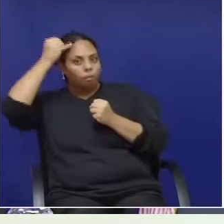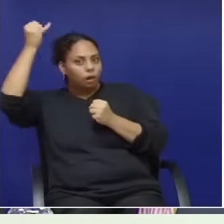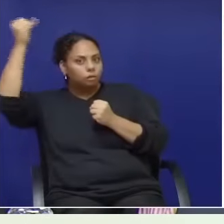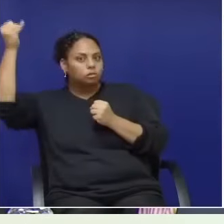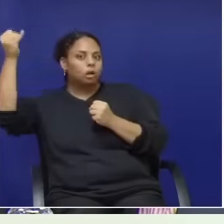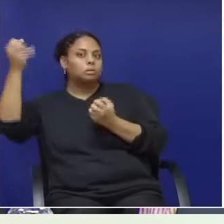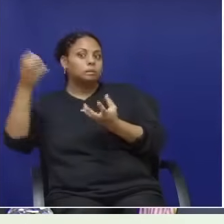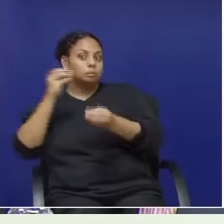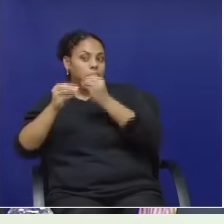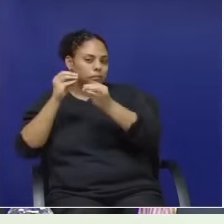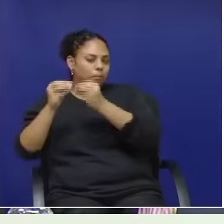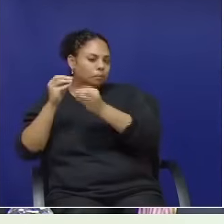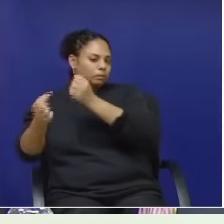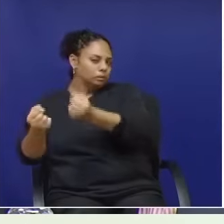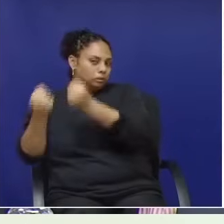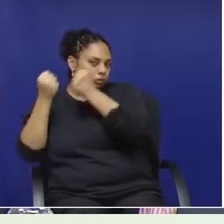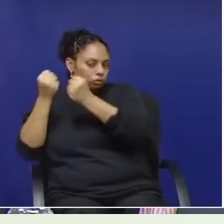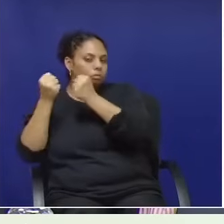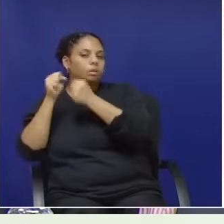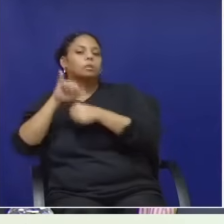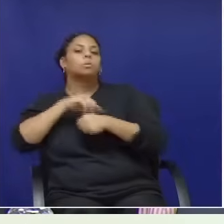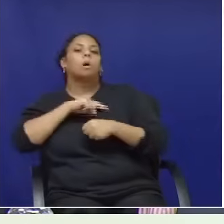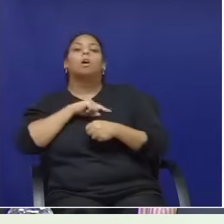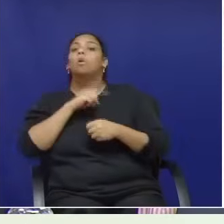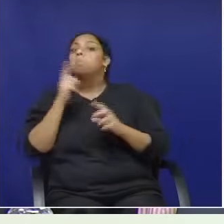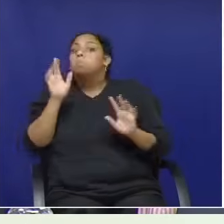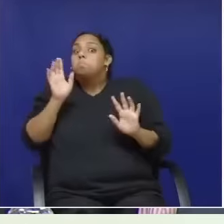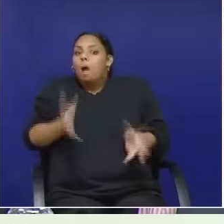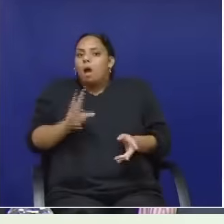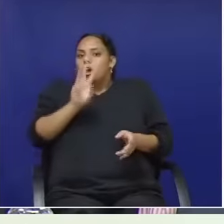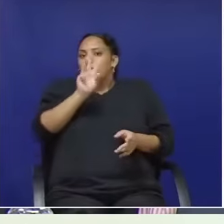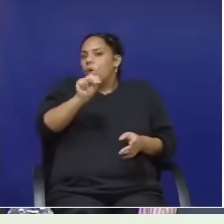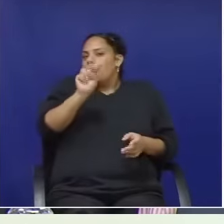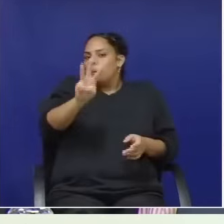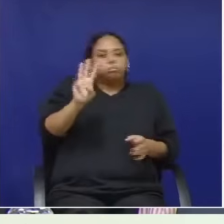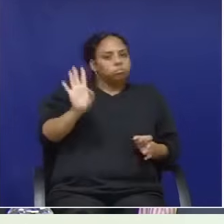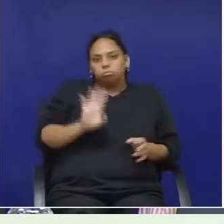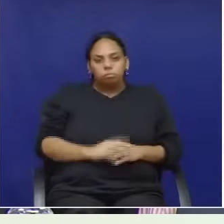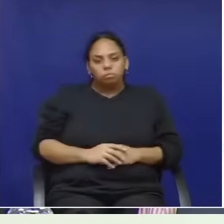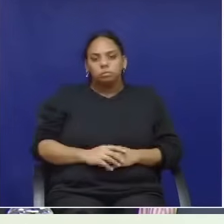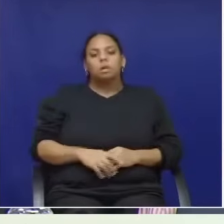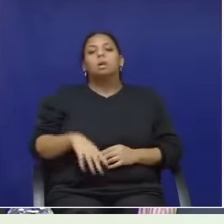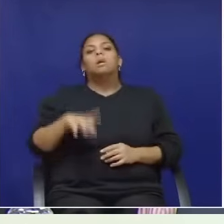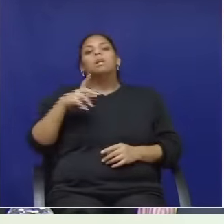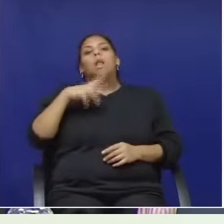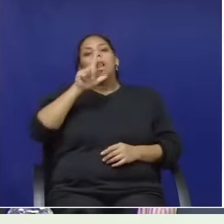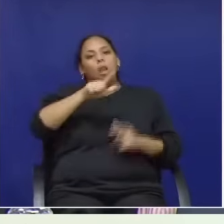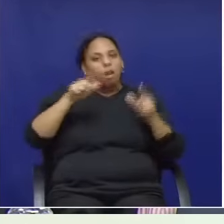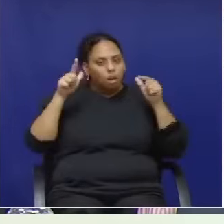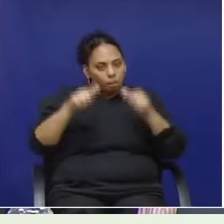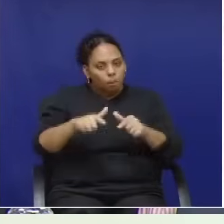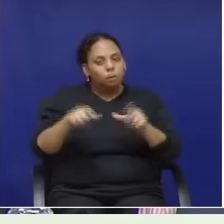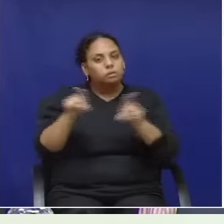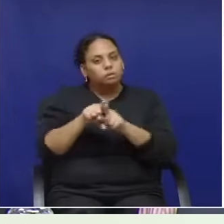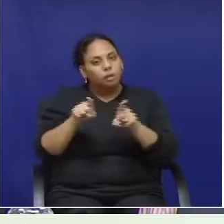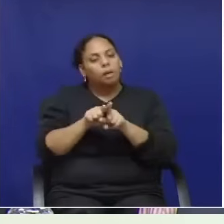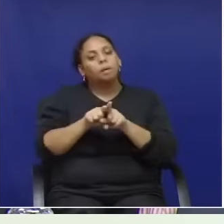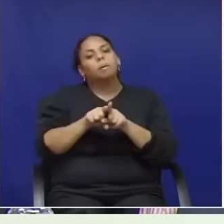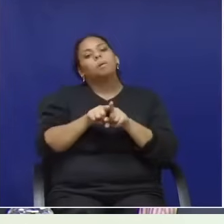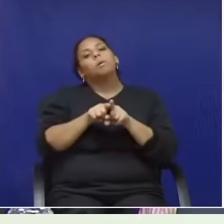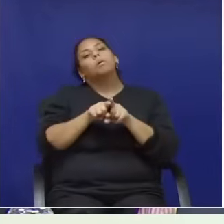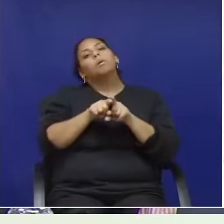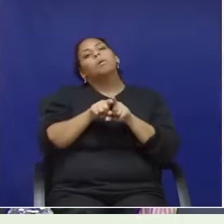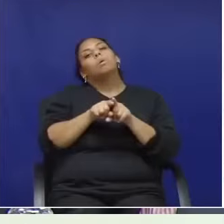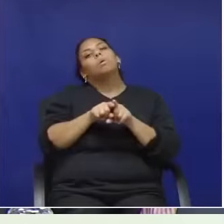to discover this, not only in Northwest, in Limpopo, in Groblersdal, we did make a great